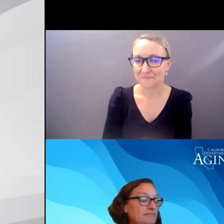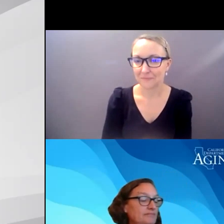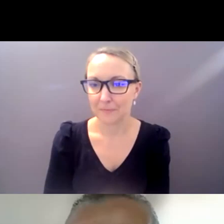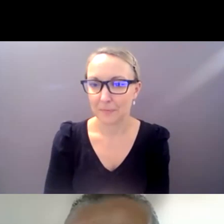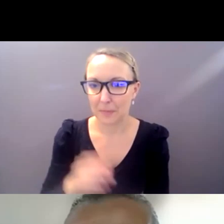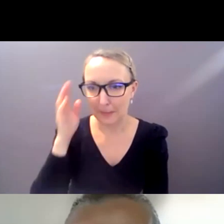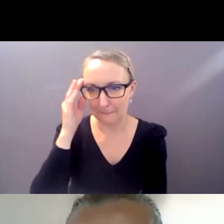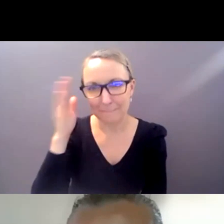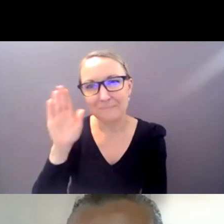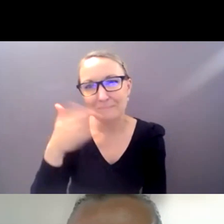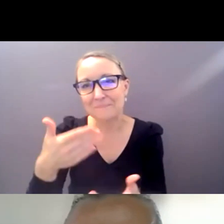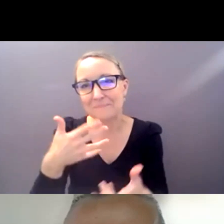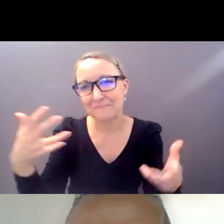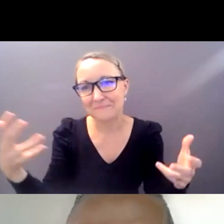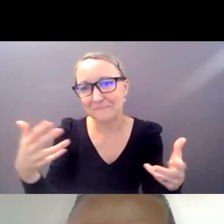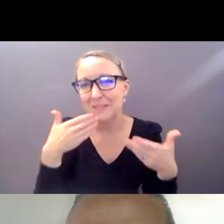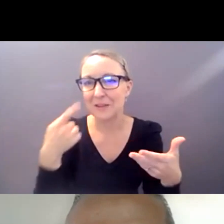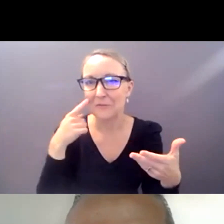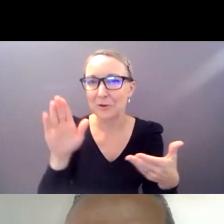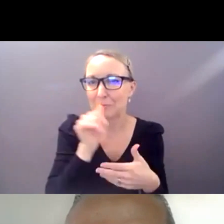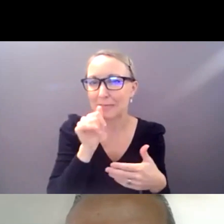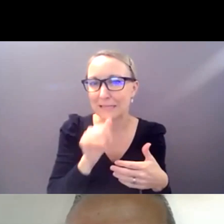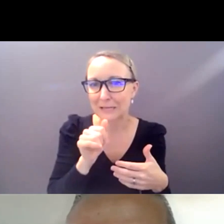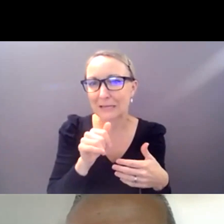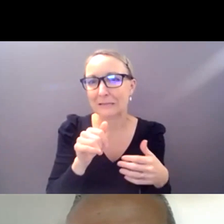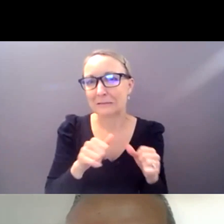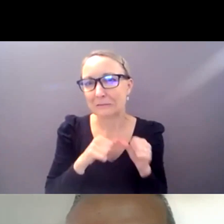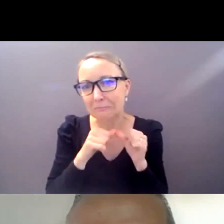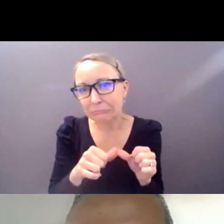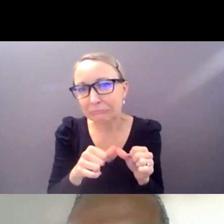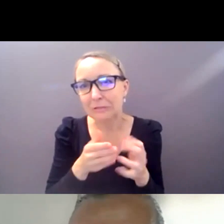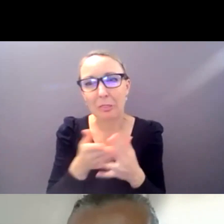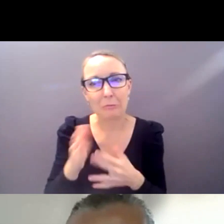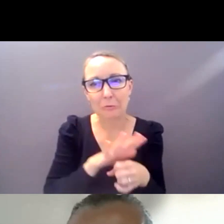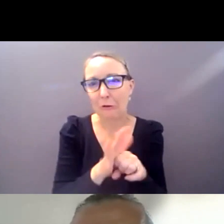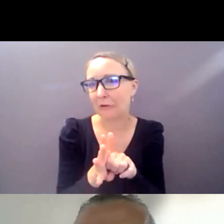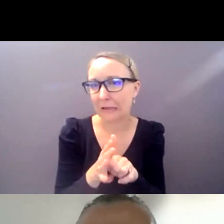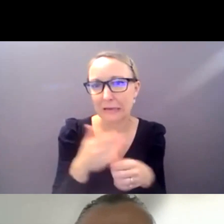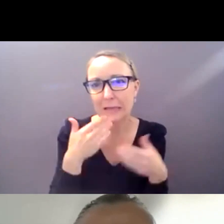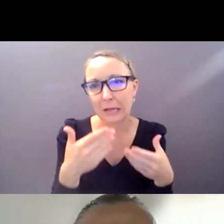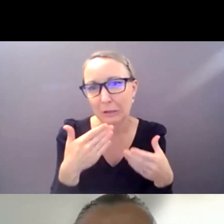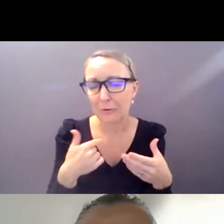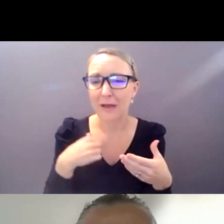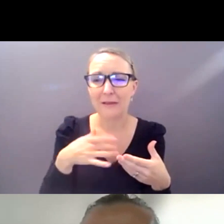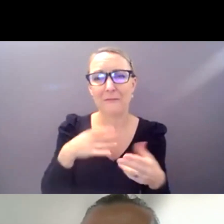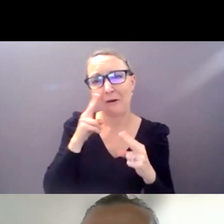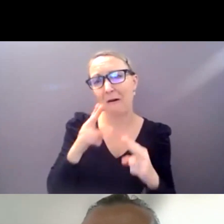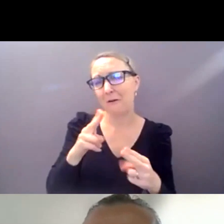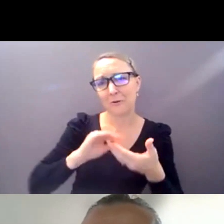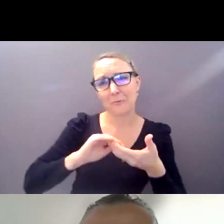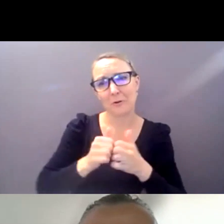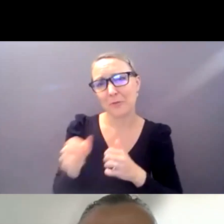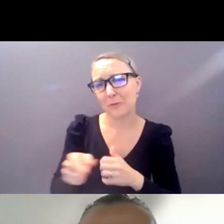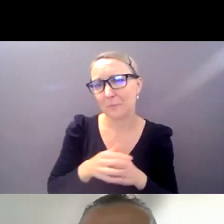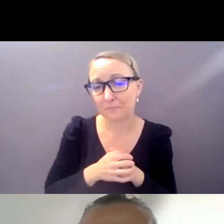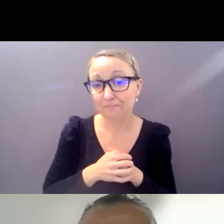Tim, thank you so much, and thank you for your resilient leadership throughout COVID. Just honored to partner with you.